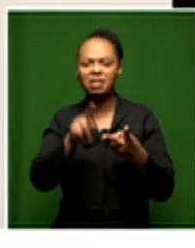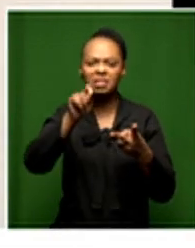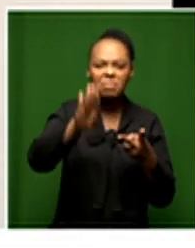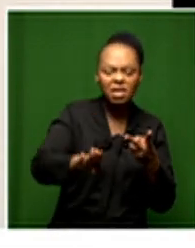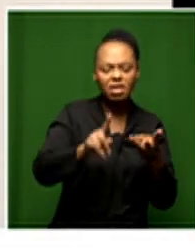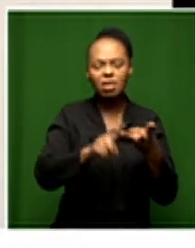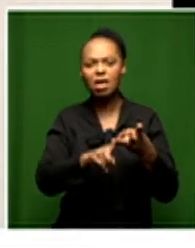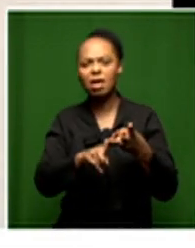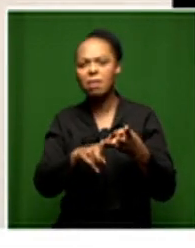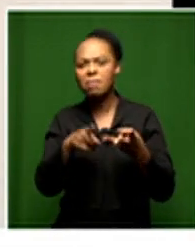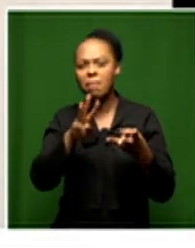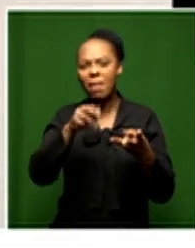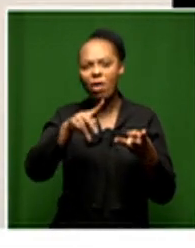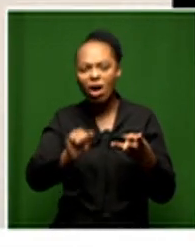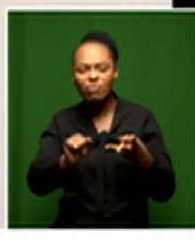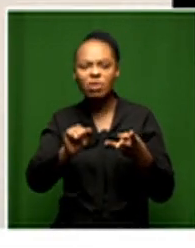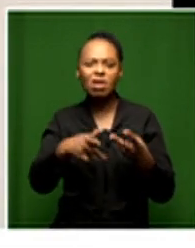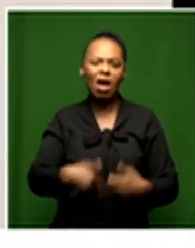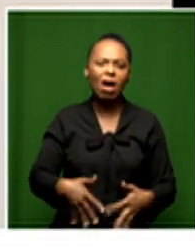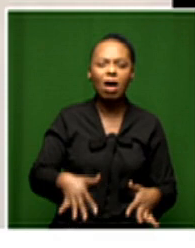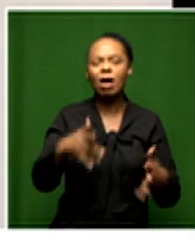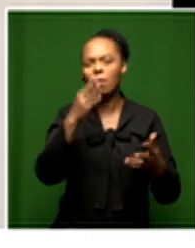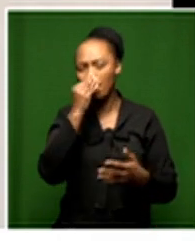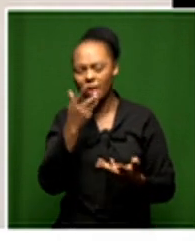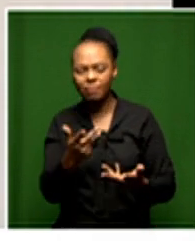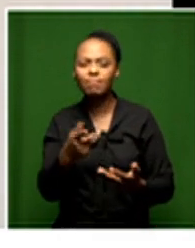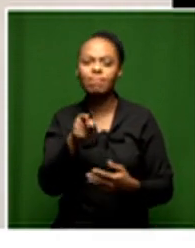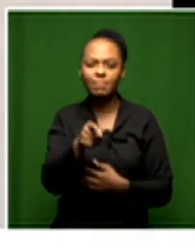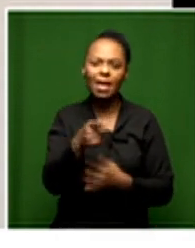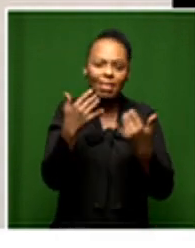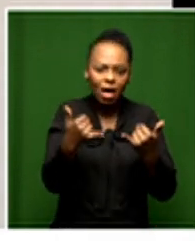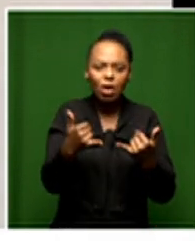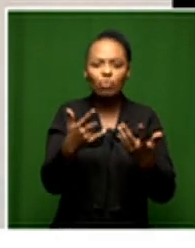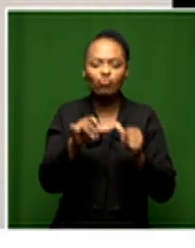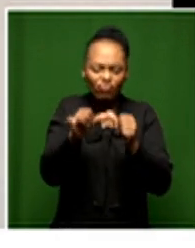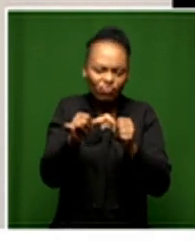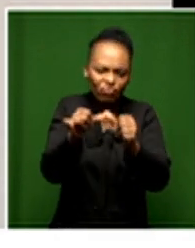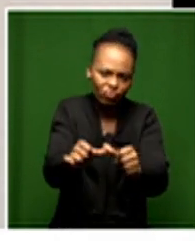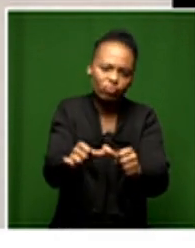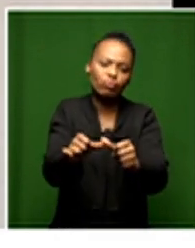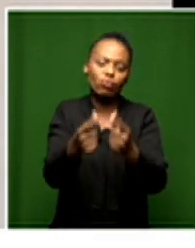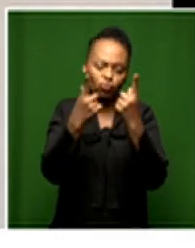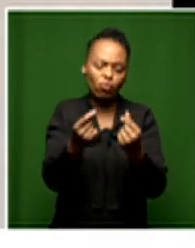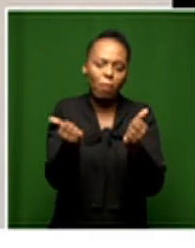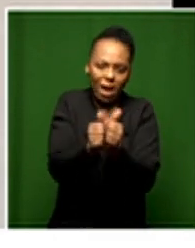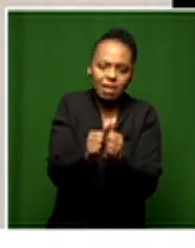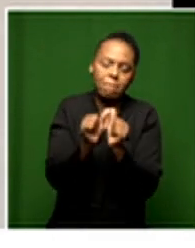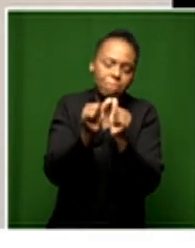and malaria. We've been working together a lot, and we want to continue to do so.